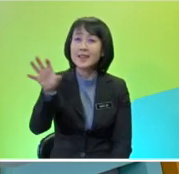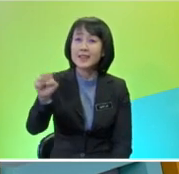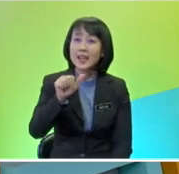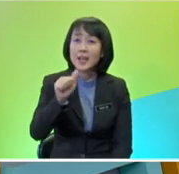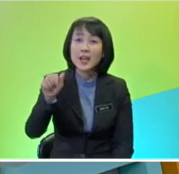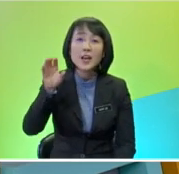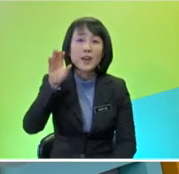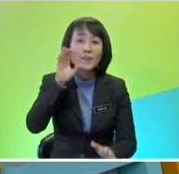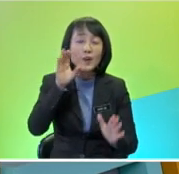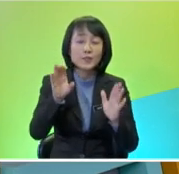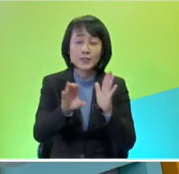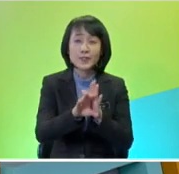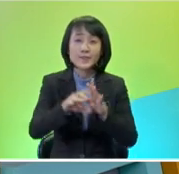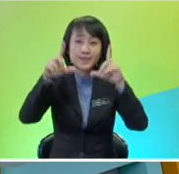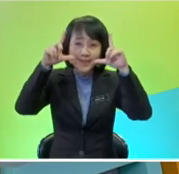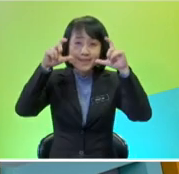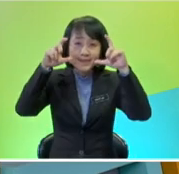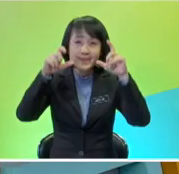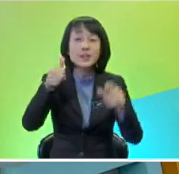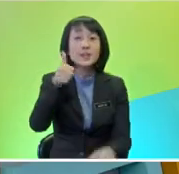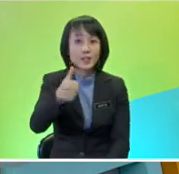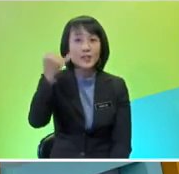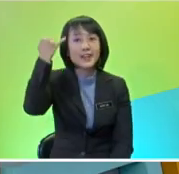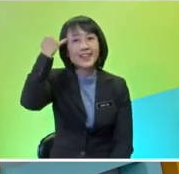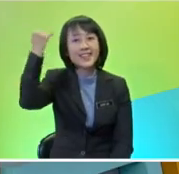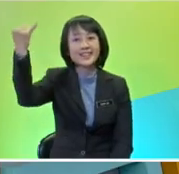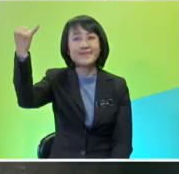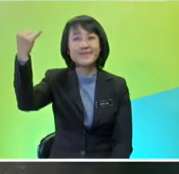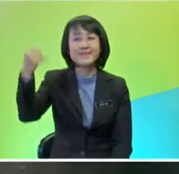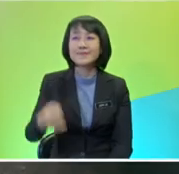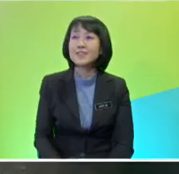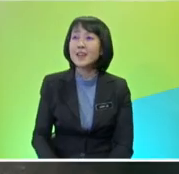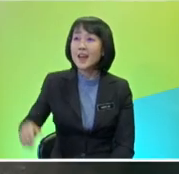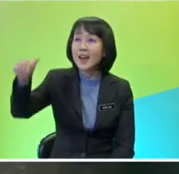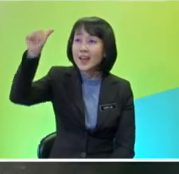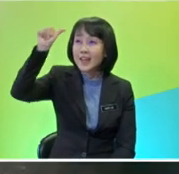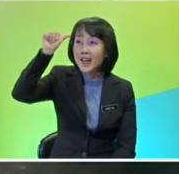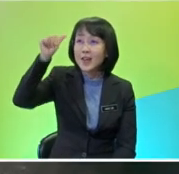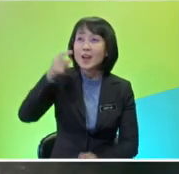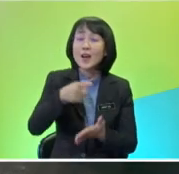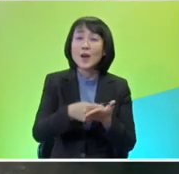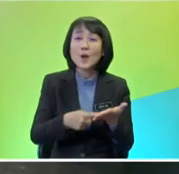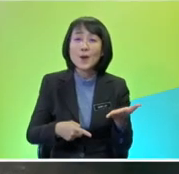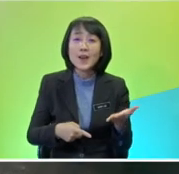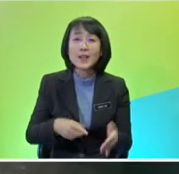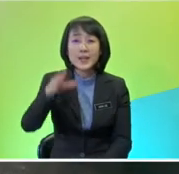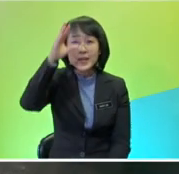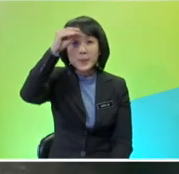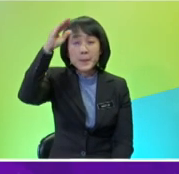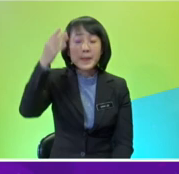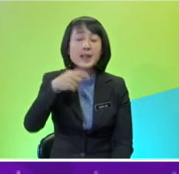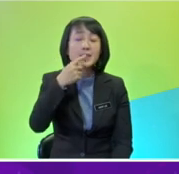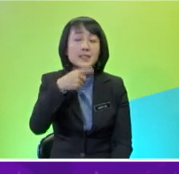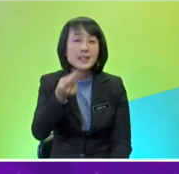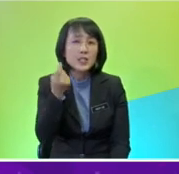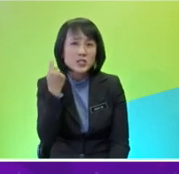photo. Good idea. All right, Adam. All right, Adam. What did the man say just now?